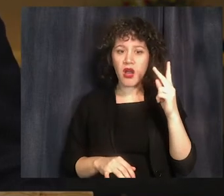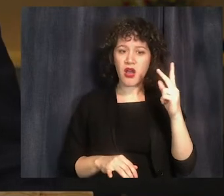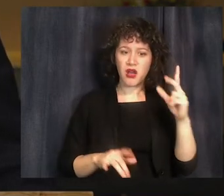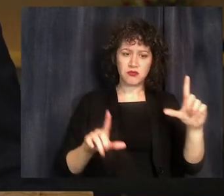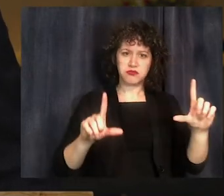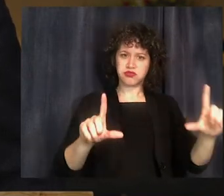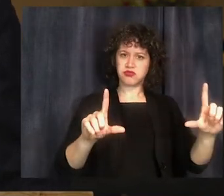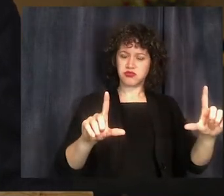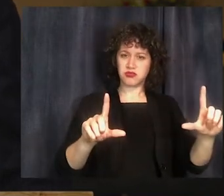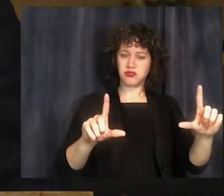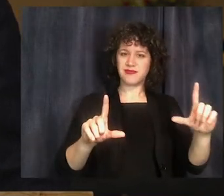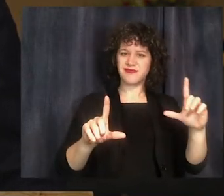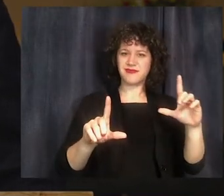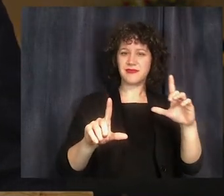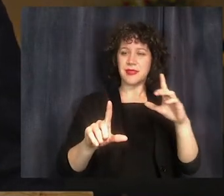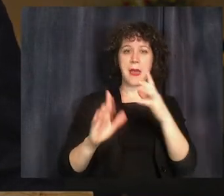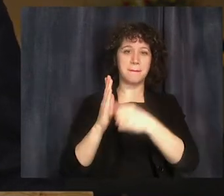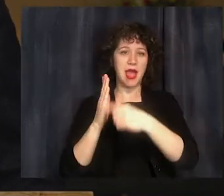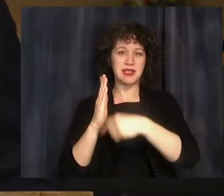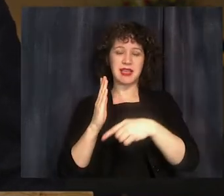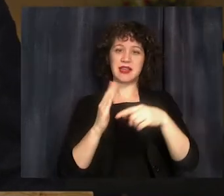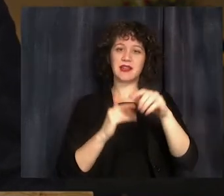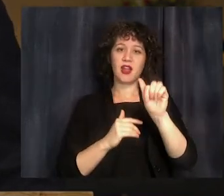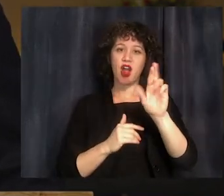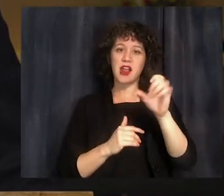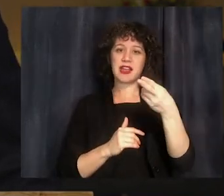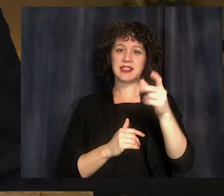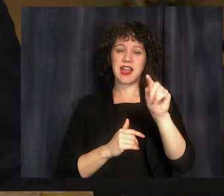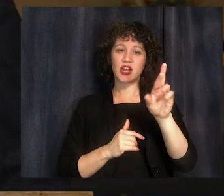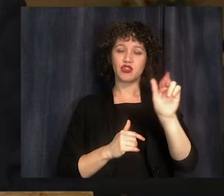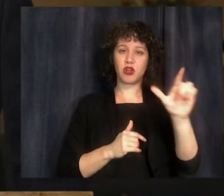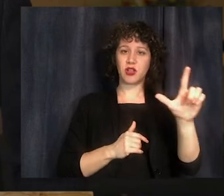copy from the cover of the magazine Architectural Digest.